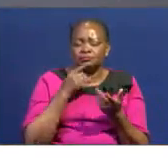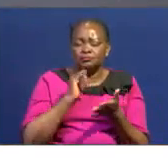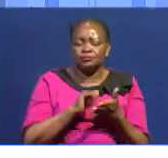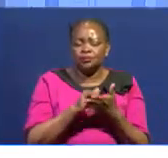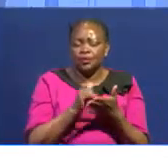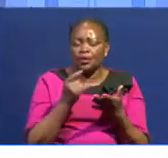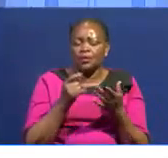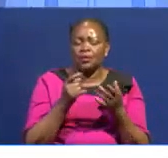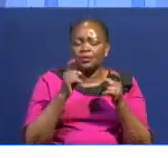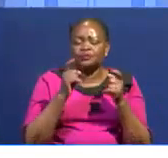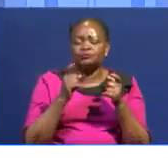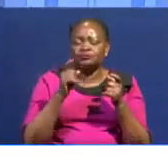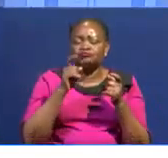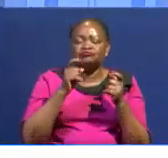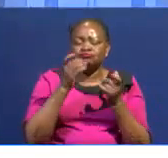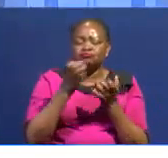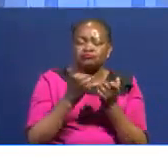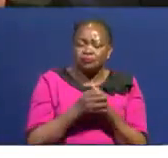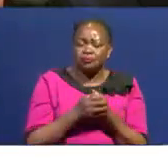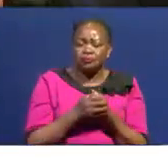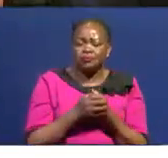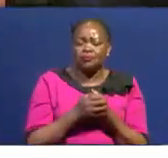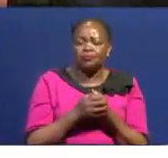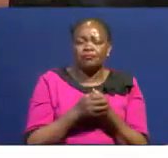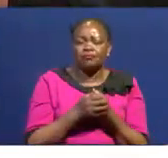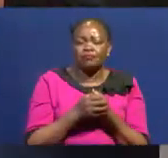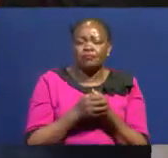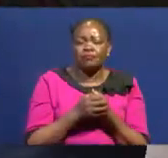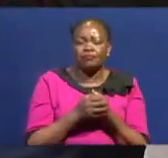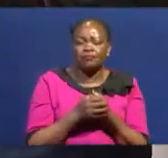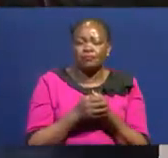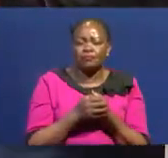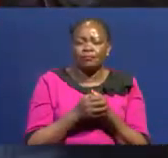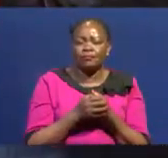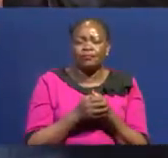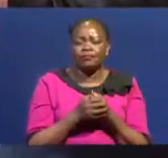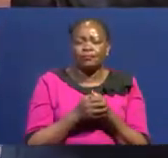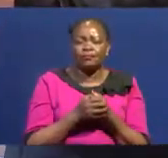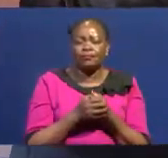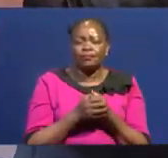and small, medium-sized enterprises. Trevor Ngendo for Prime Edition.